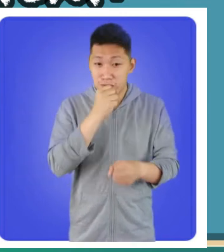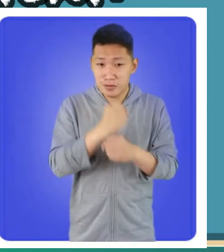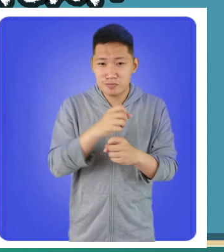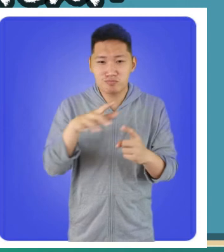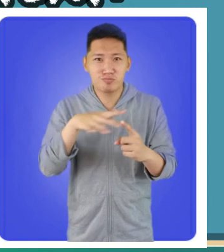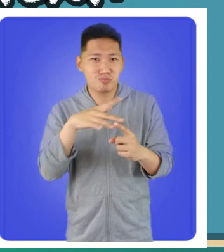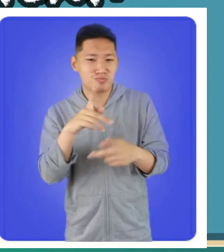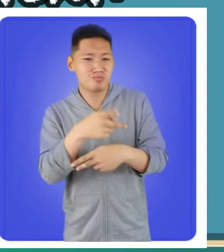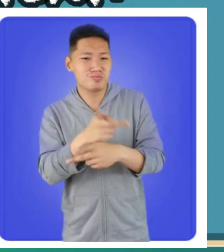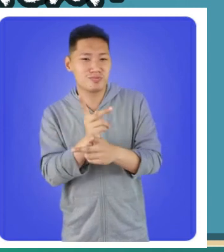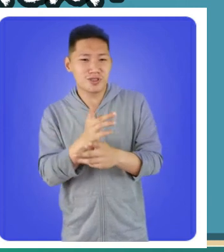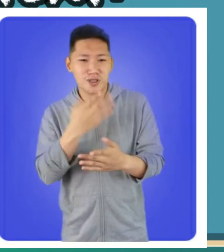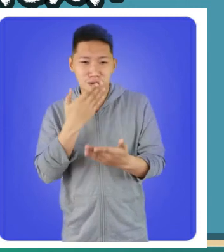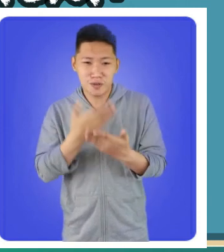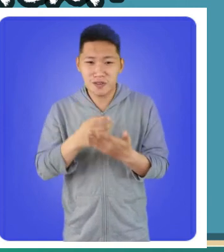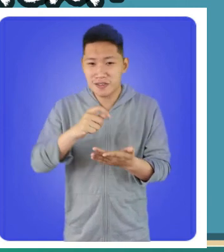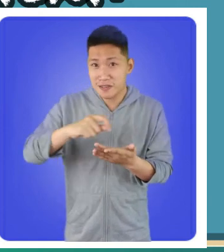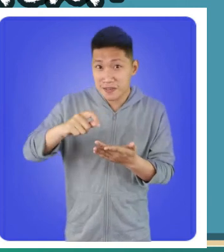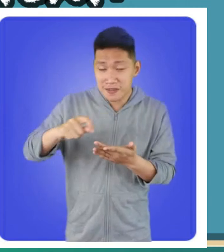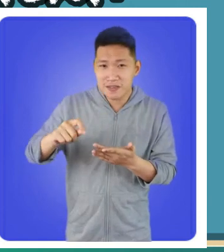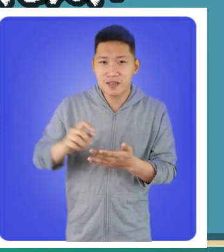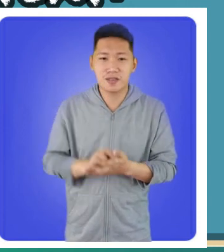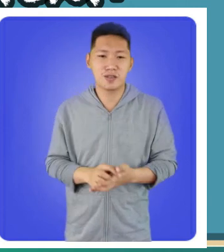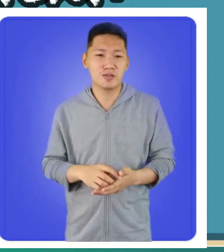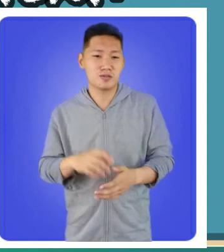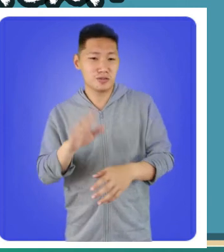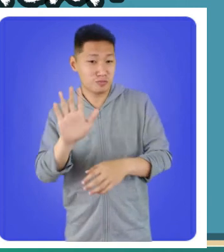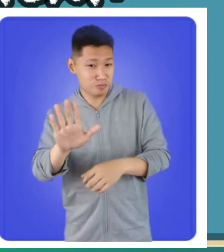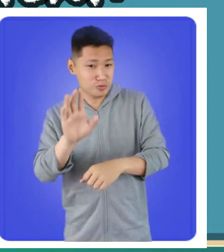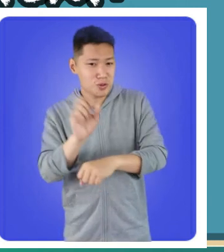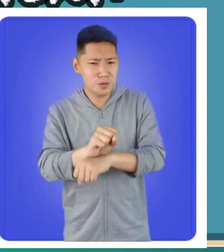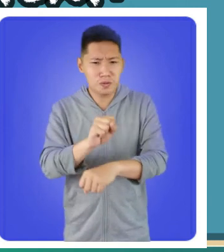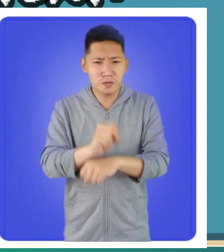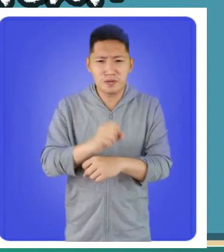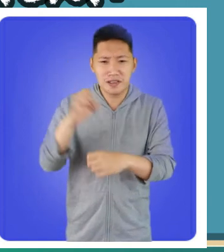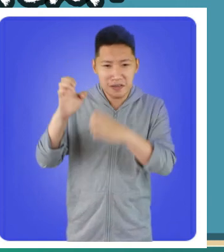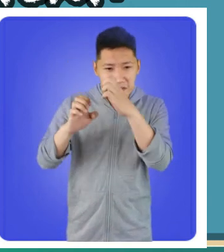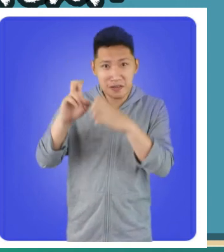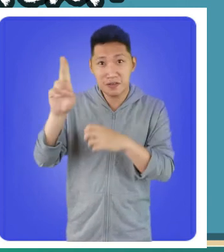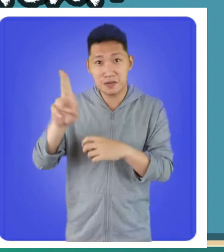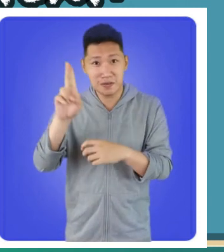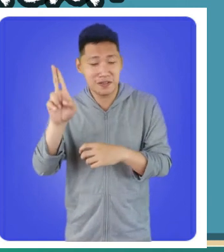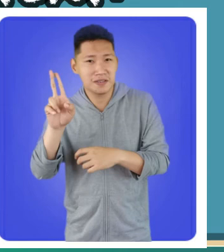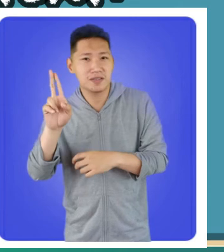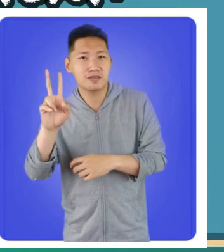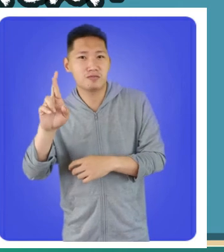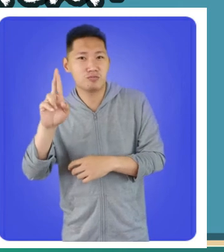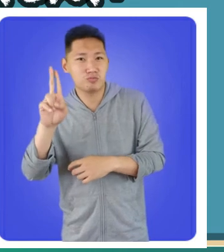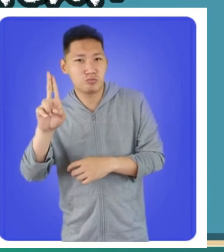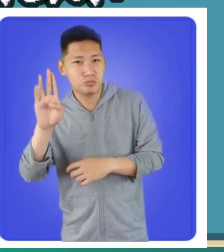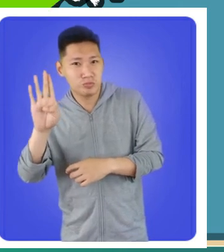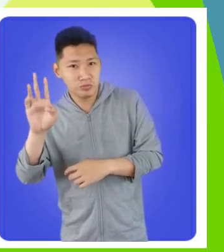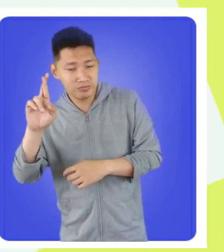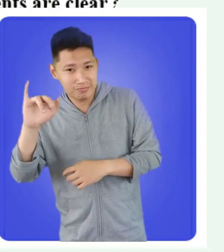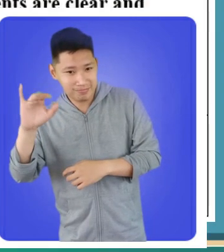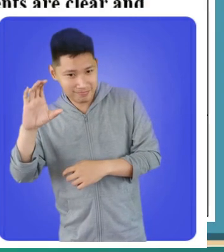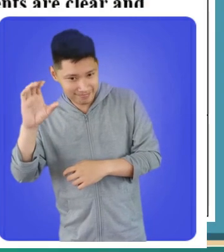a well-written text. Your works will be evaluated using these rubrics.